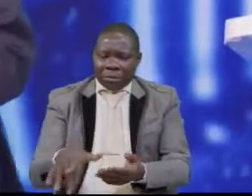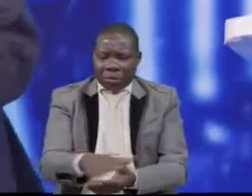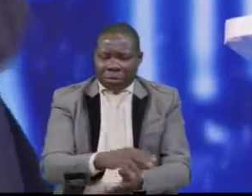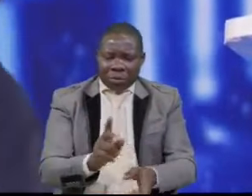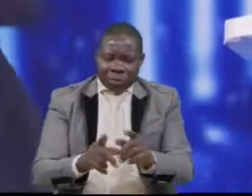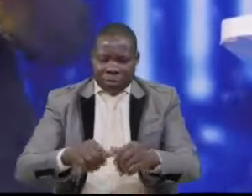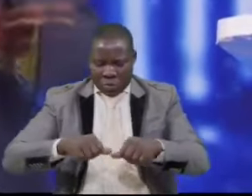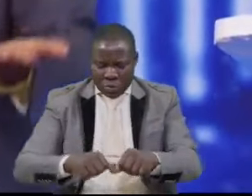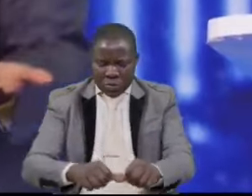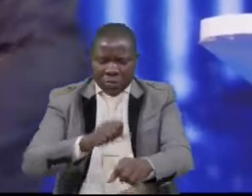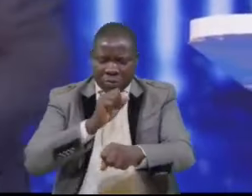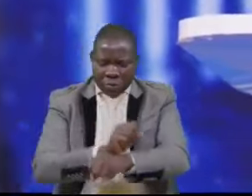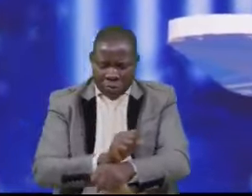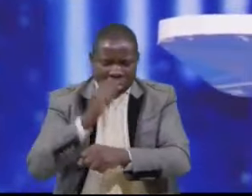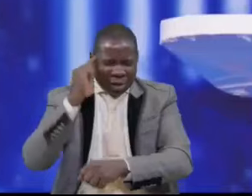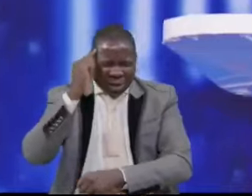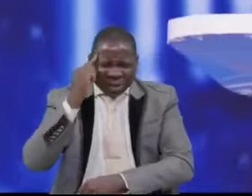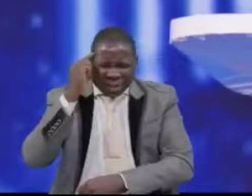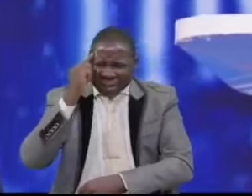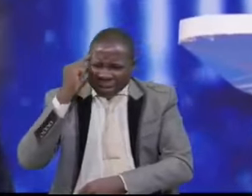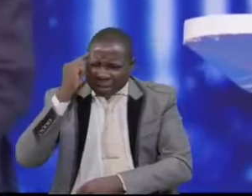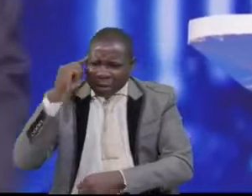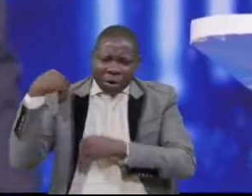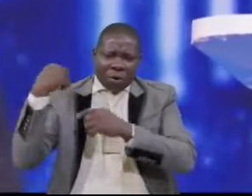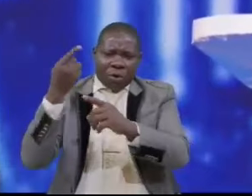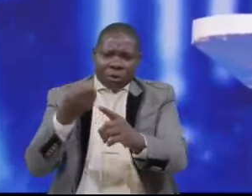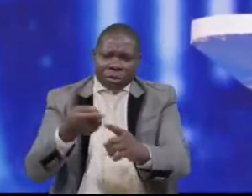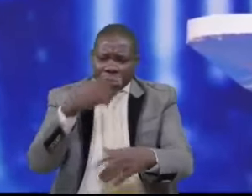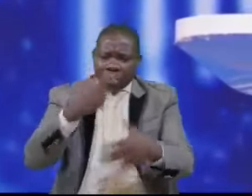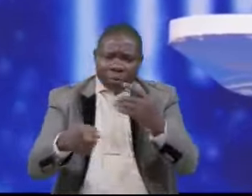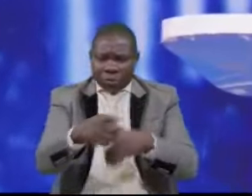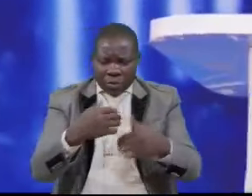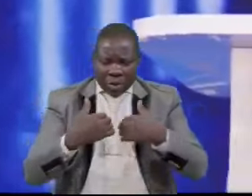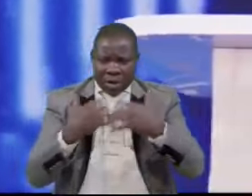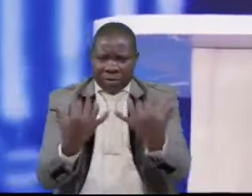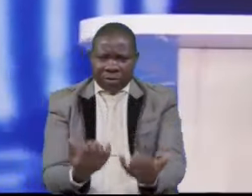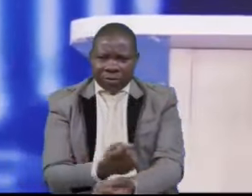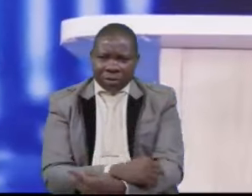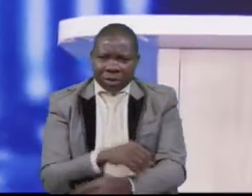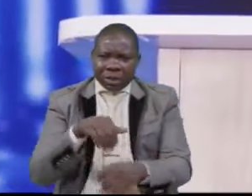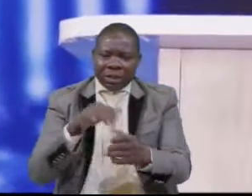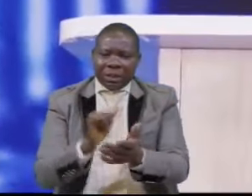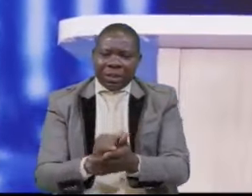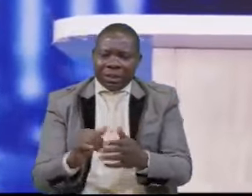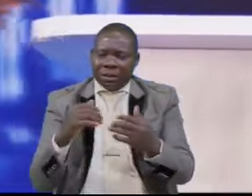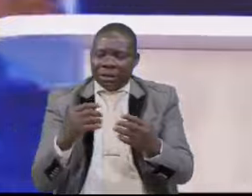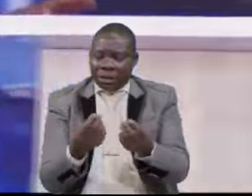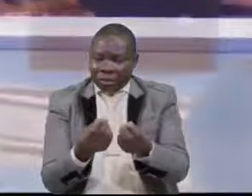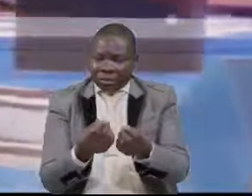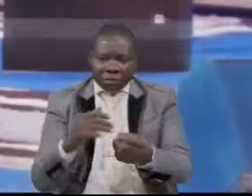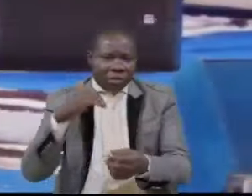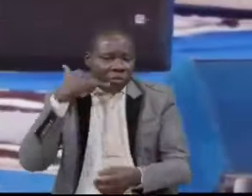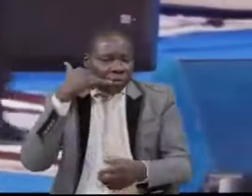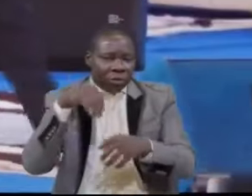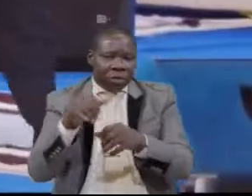on thinking, until what you have today in that little cell phone you have in your hand, it